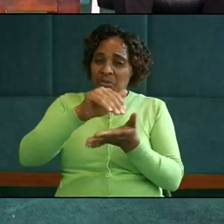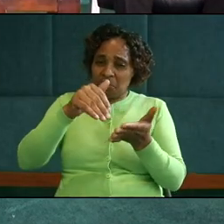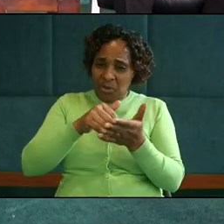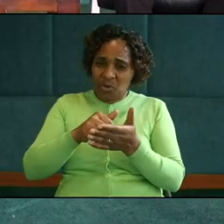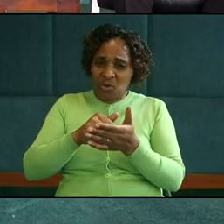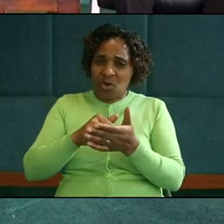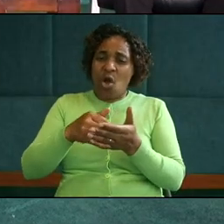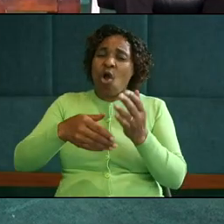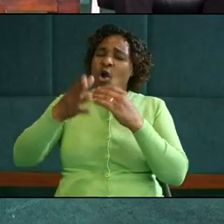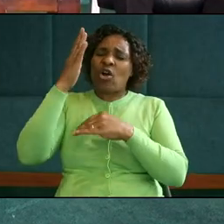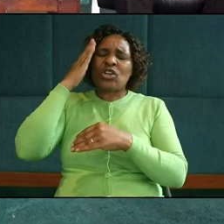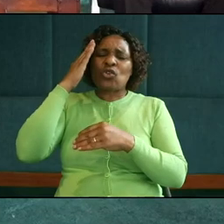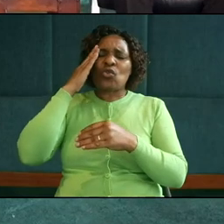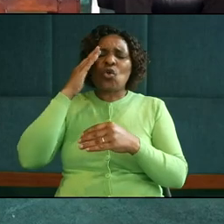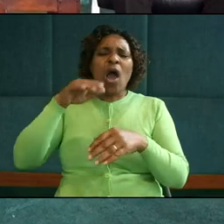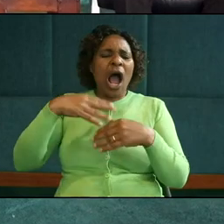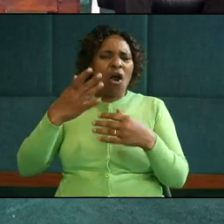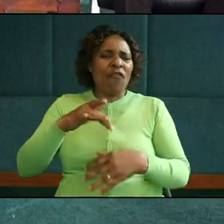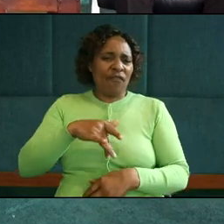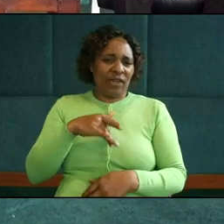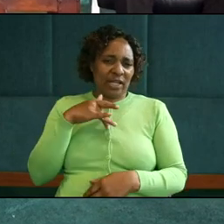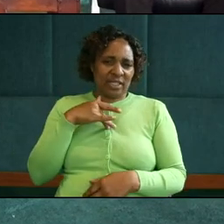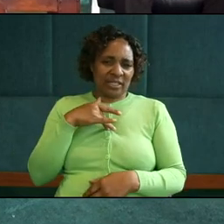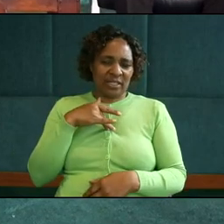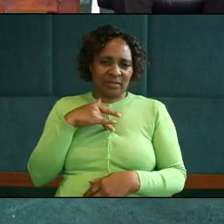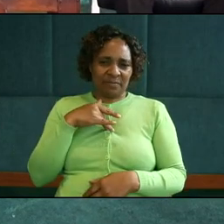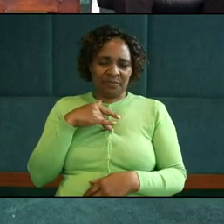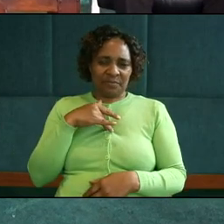knew exactly how she felt, right?